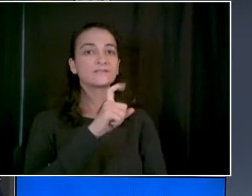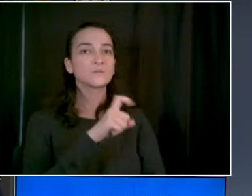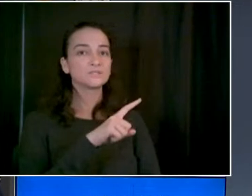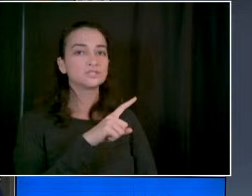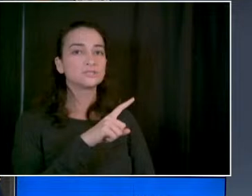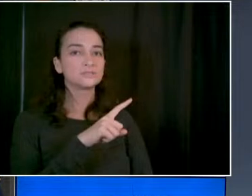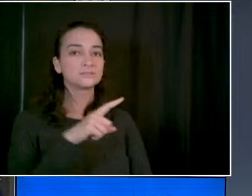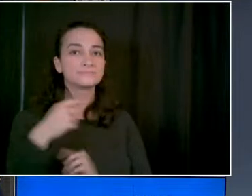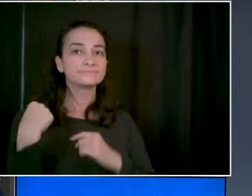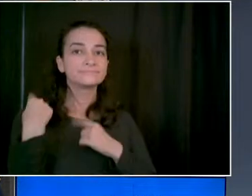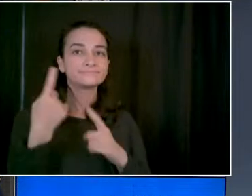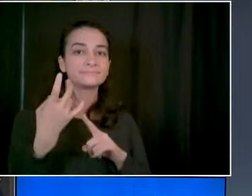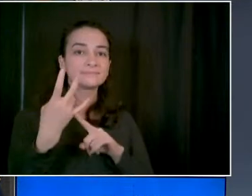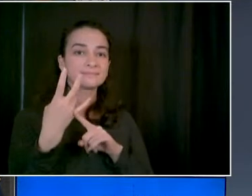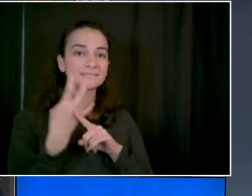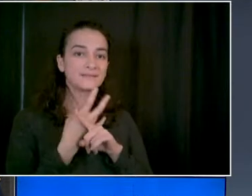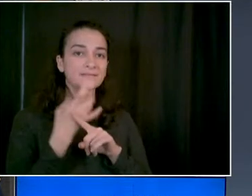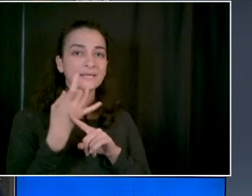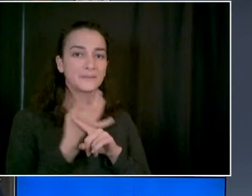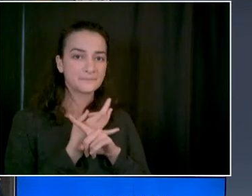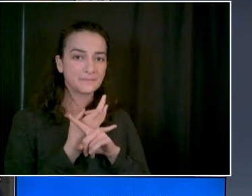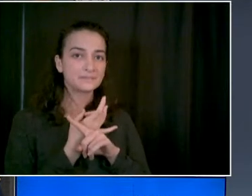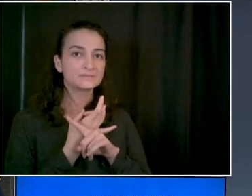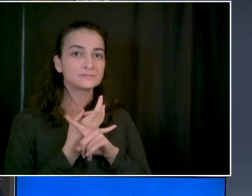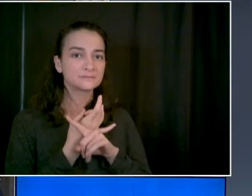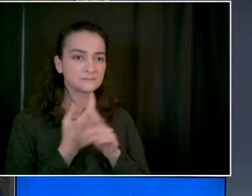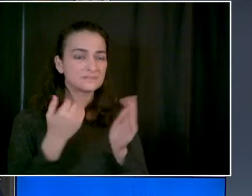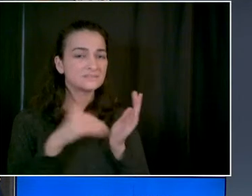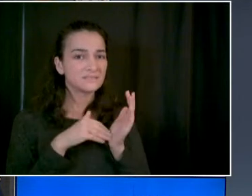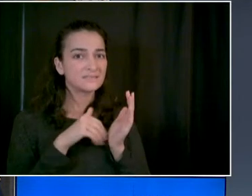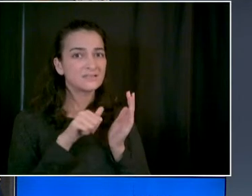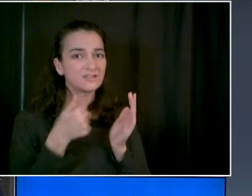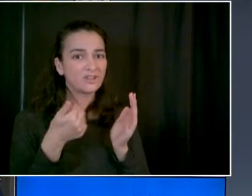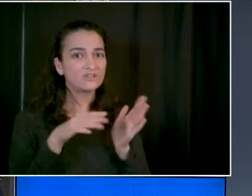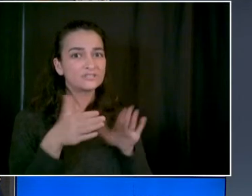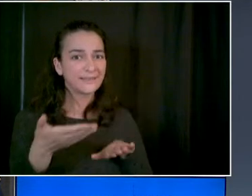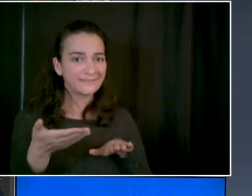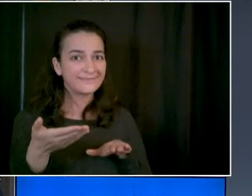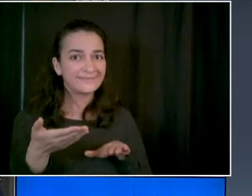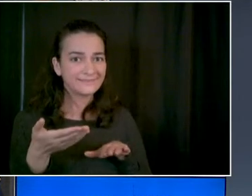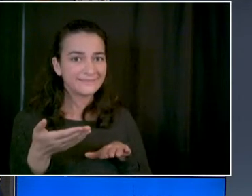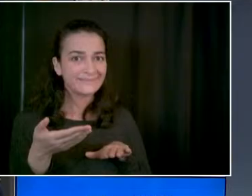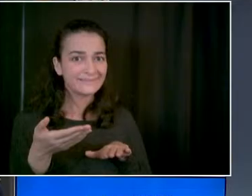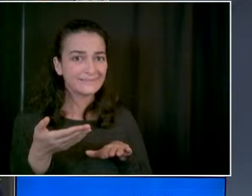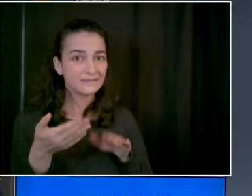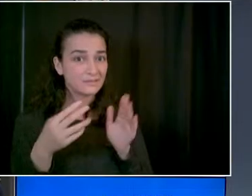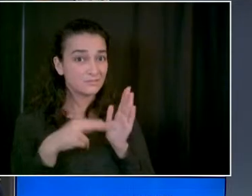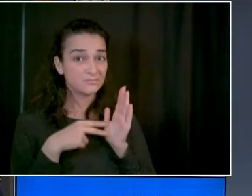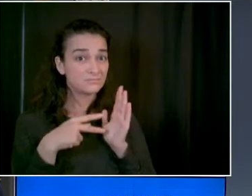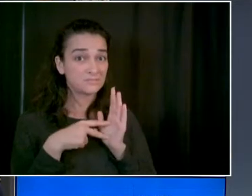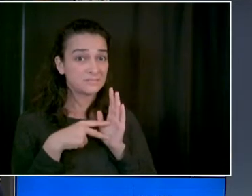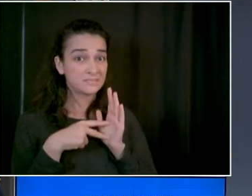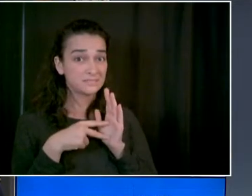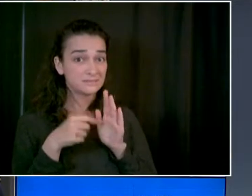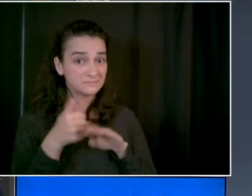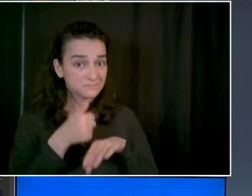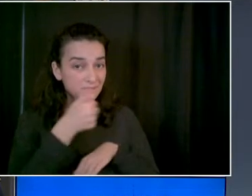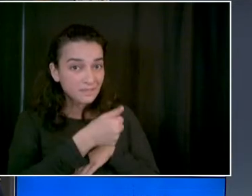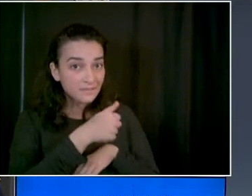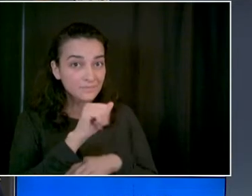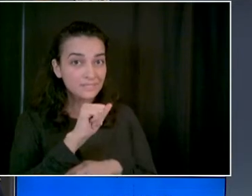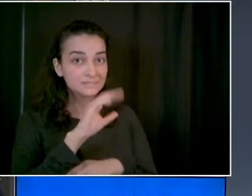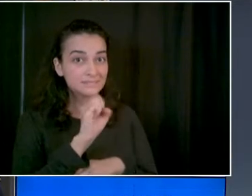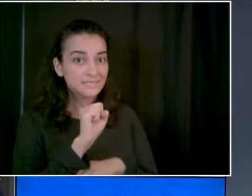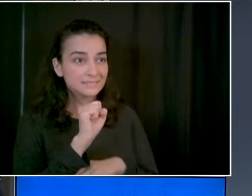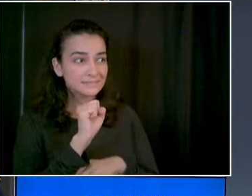like? I'm not looking for you to say, oh, this person should be fired, but like, what is the review process? This is like a black box here at ACS. Of the public doesn't get to see that